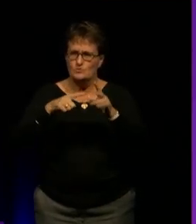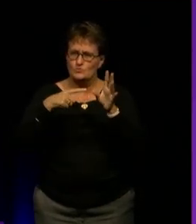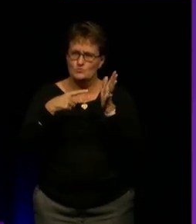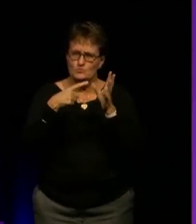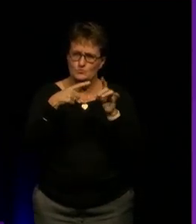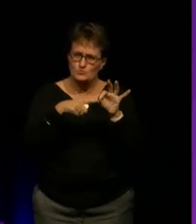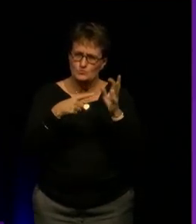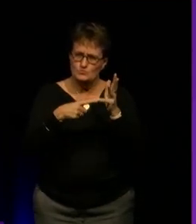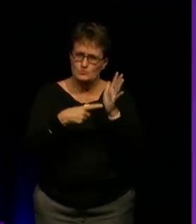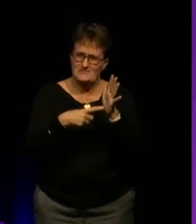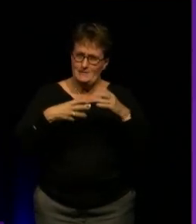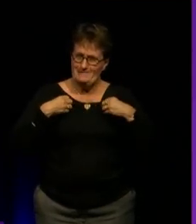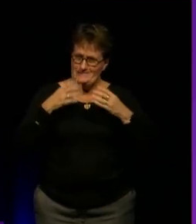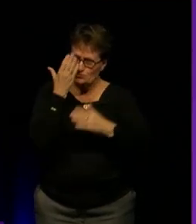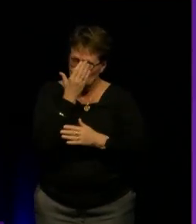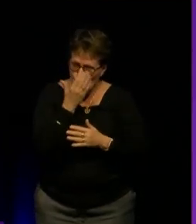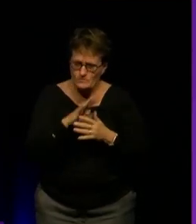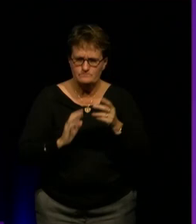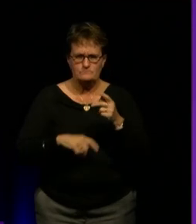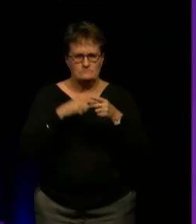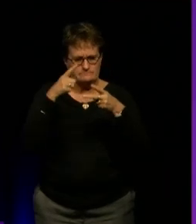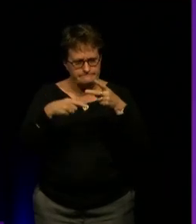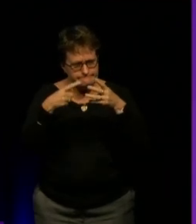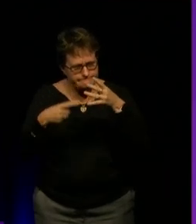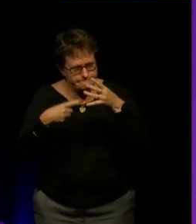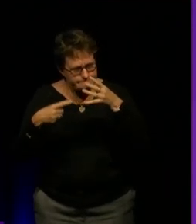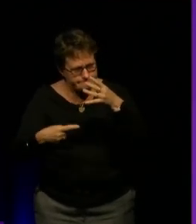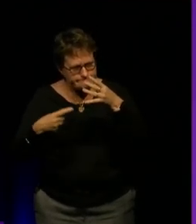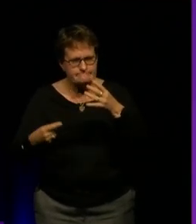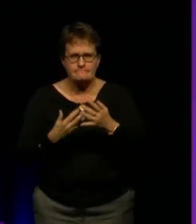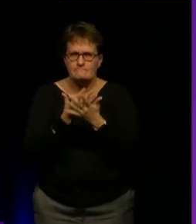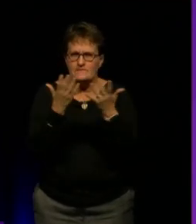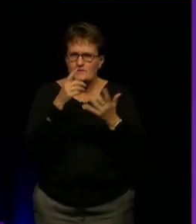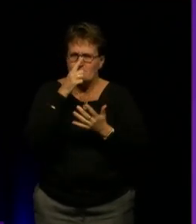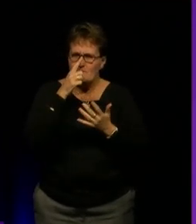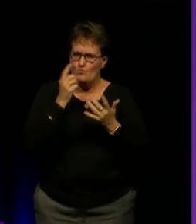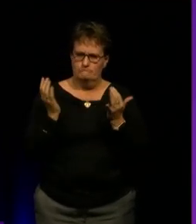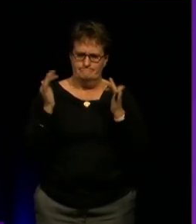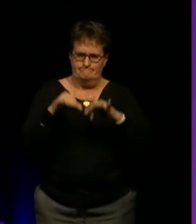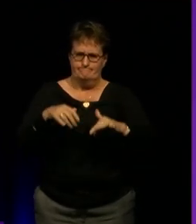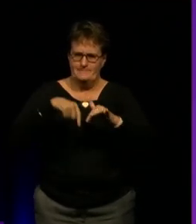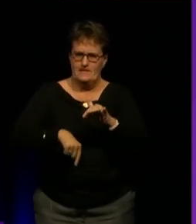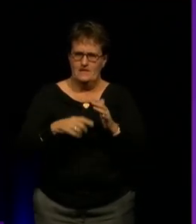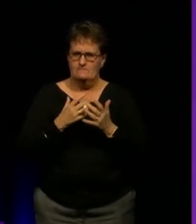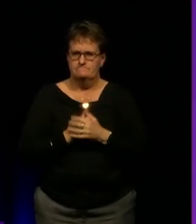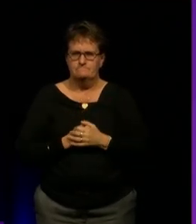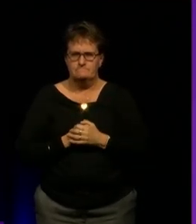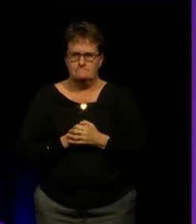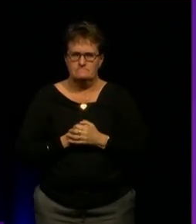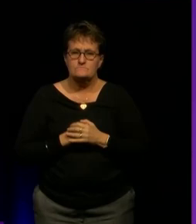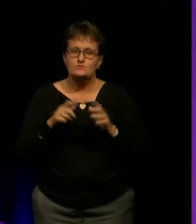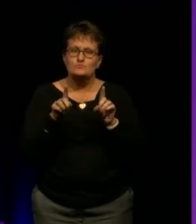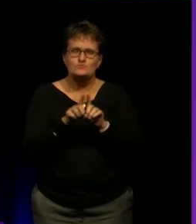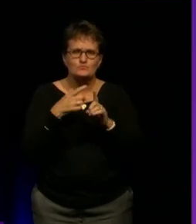Board of Queensland, the Queensland Library Foundation Council, and Queensland Business Leaders Hall of Fame Governing Committee. I